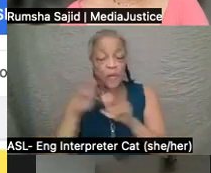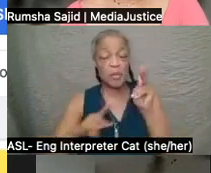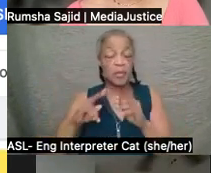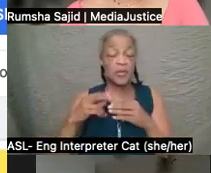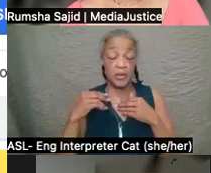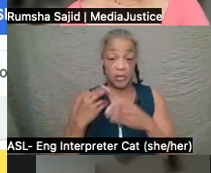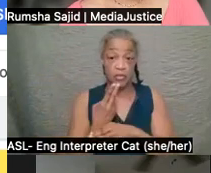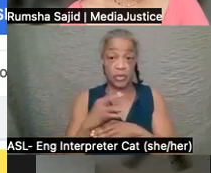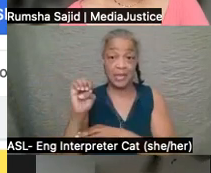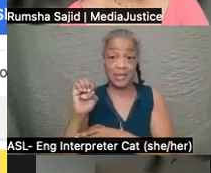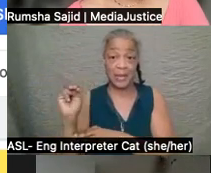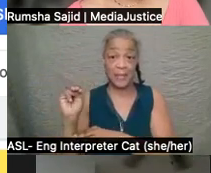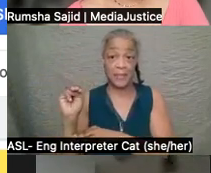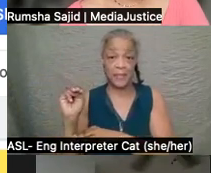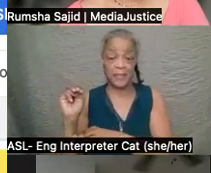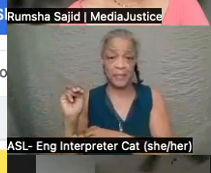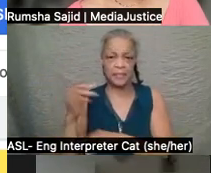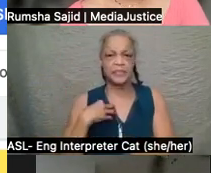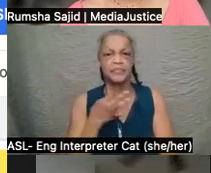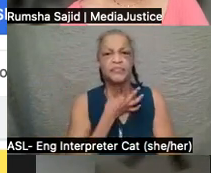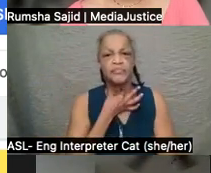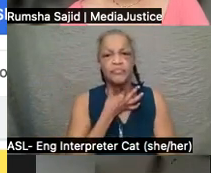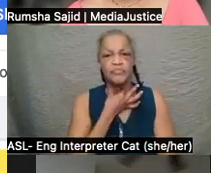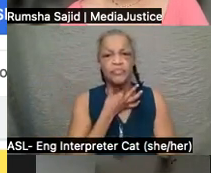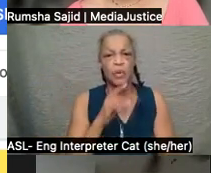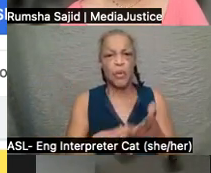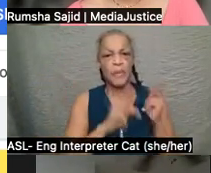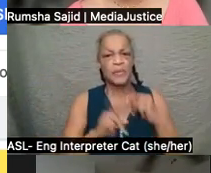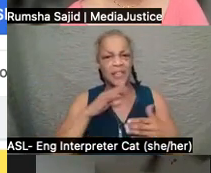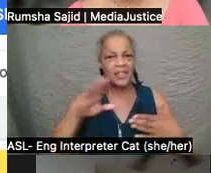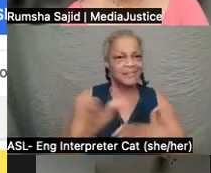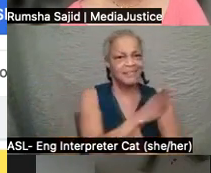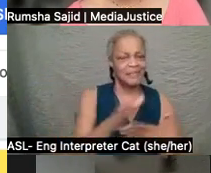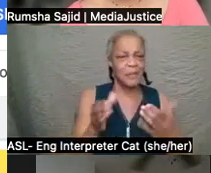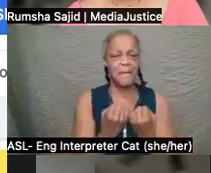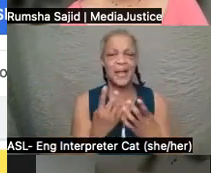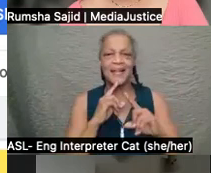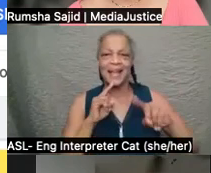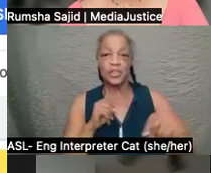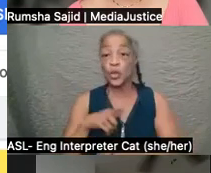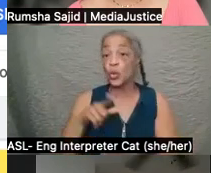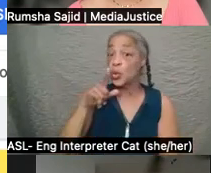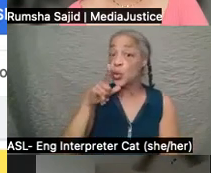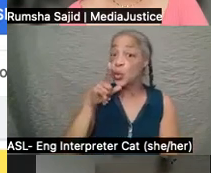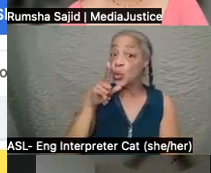And then I was curious what folks said. There's a range of answers here of the who spreads